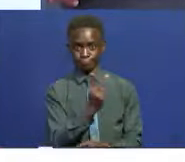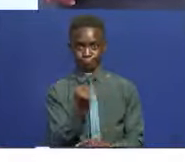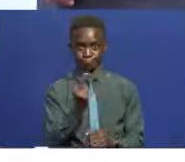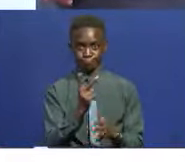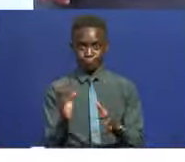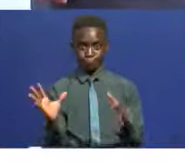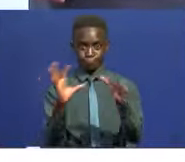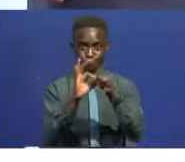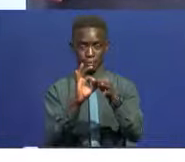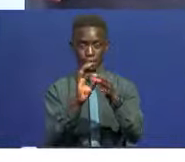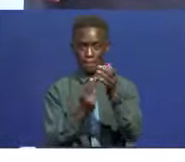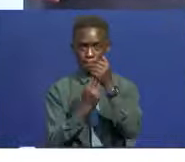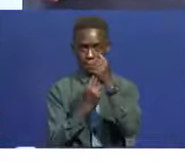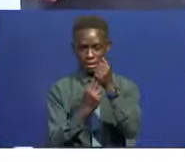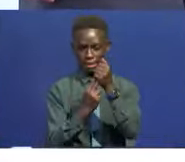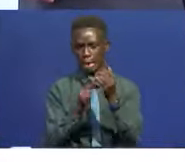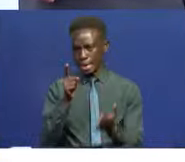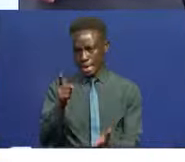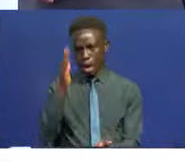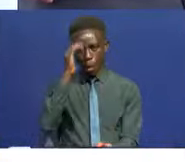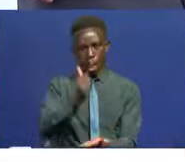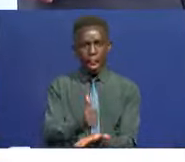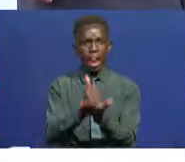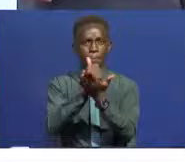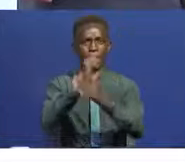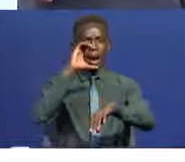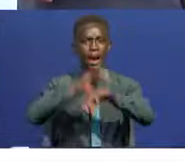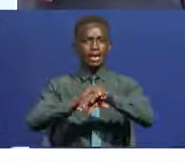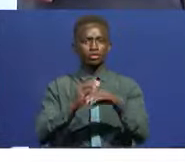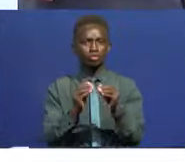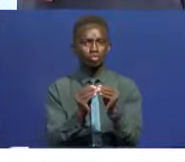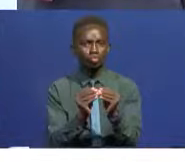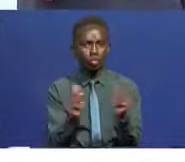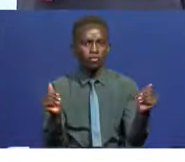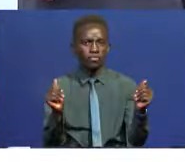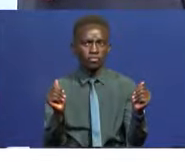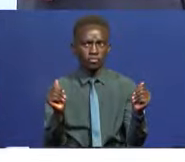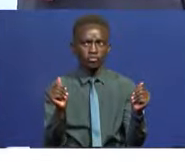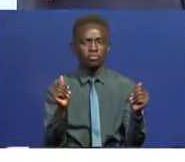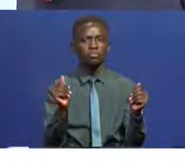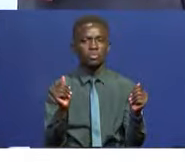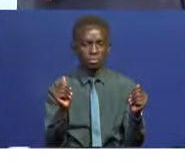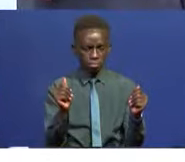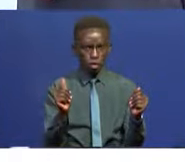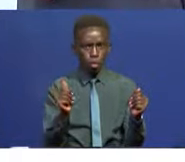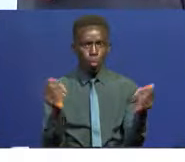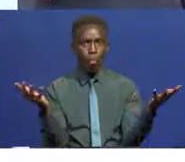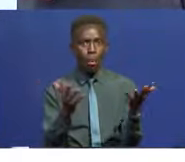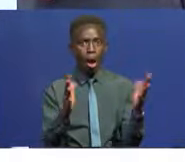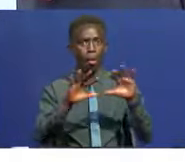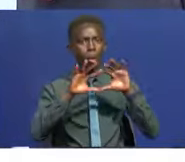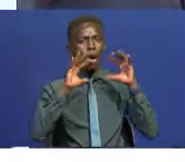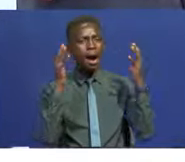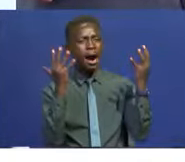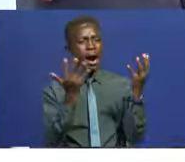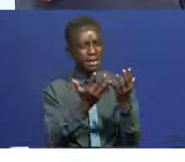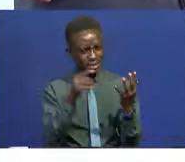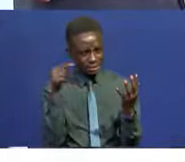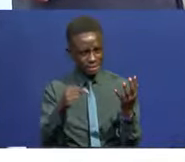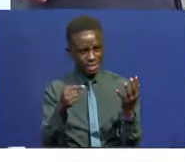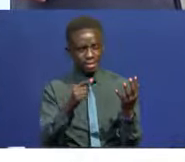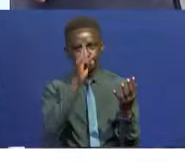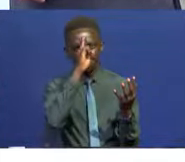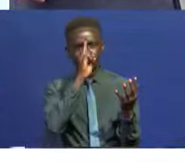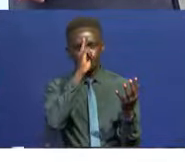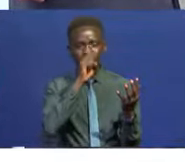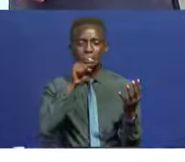us the solutions that the world so seriously needs. And we